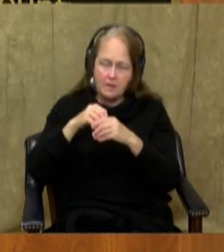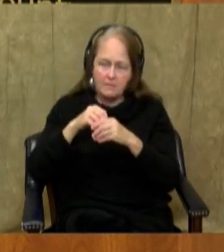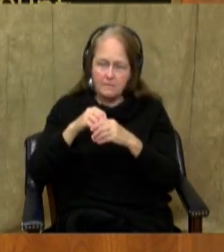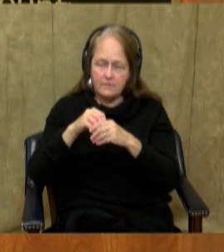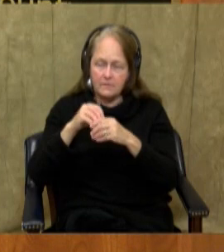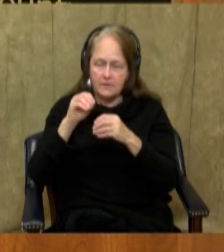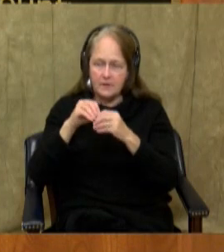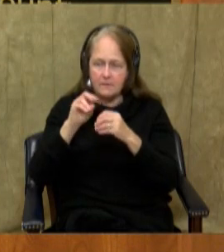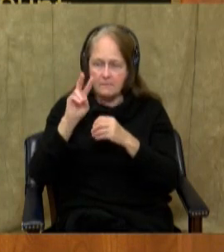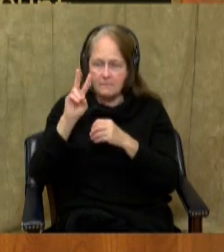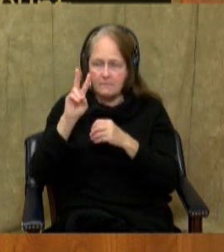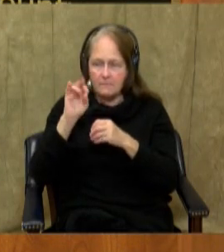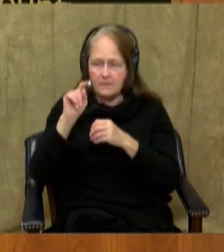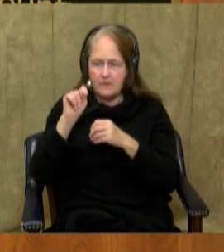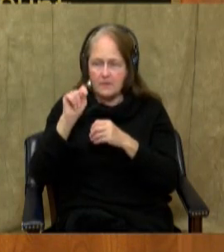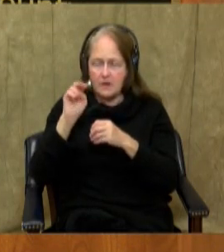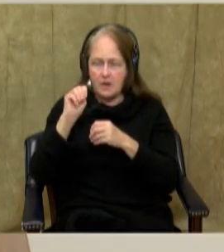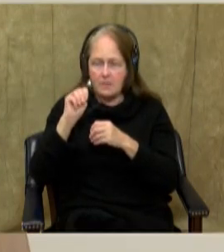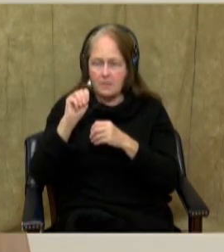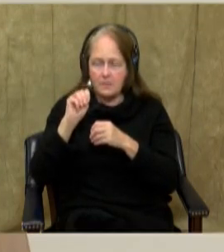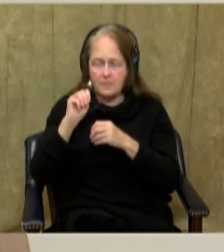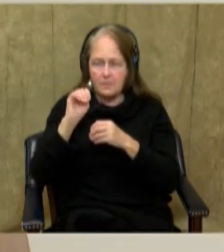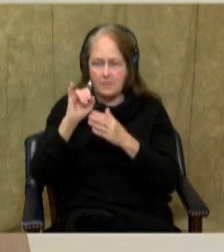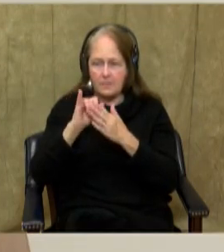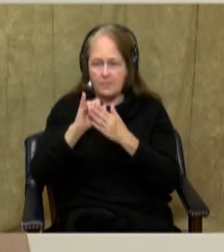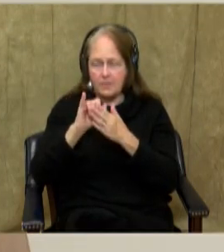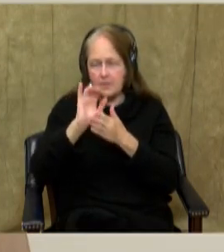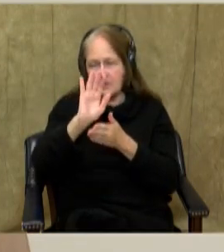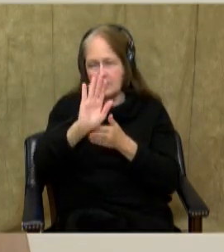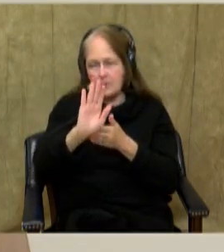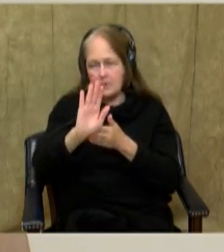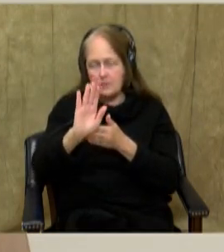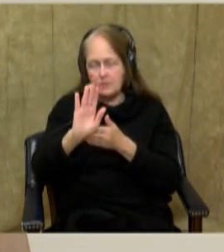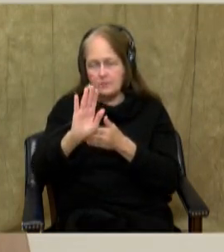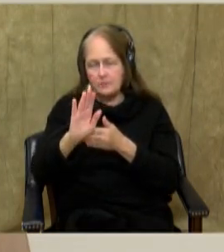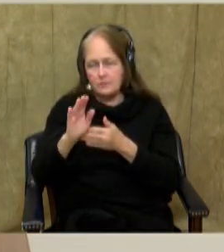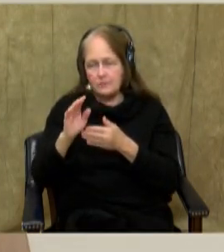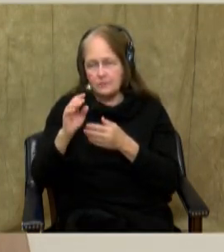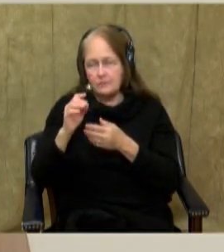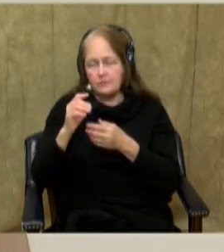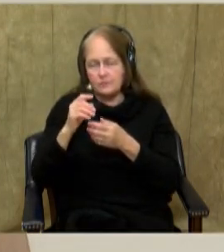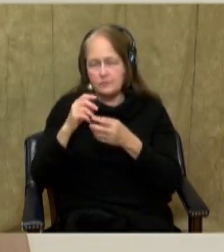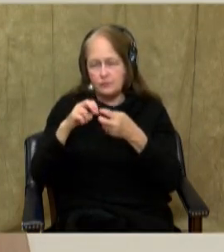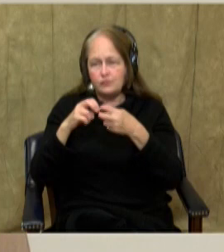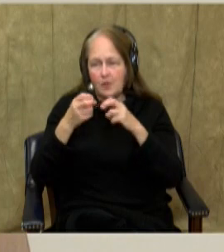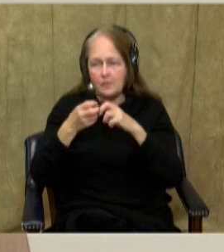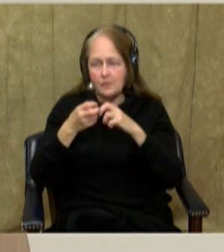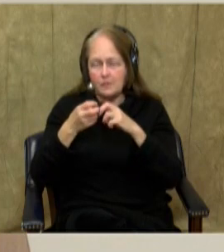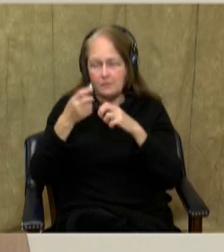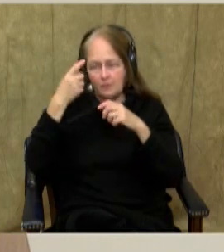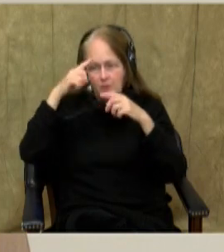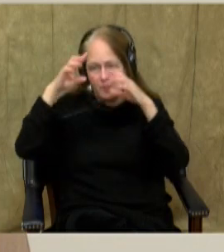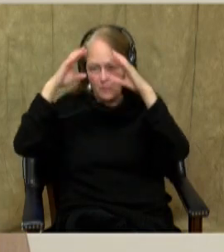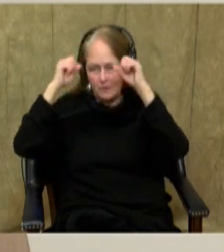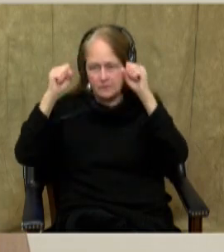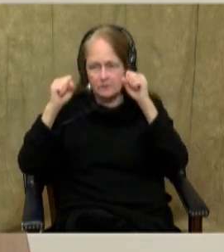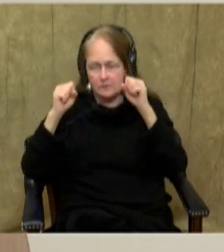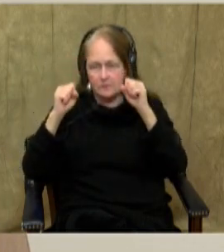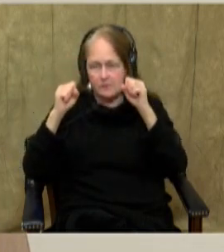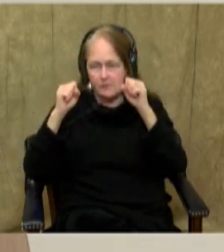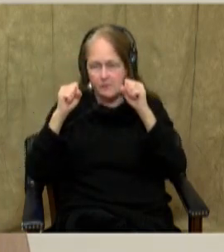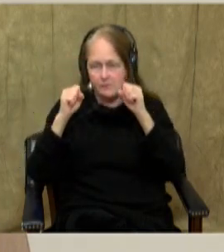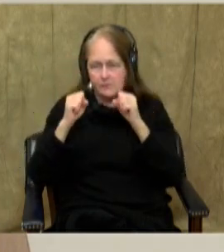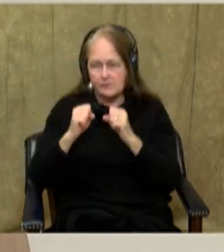was not very successful. That was one of the dings on his record as a president. All right.